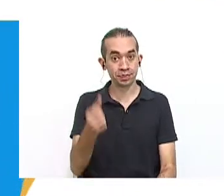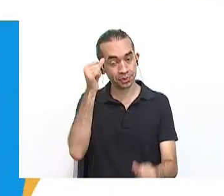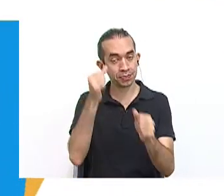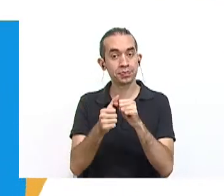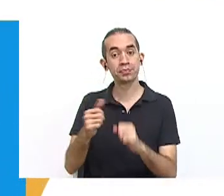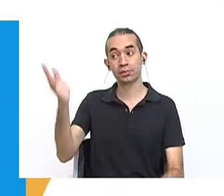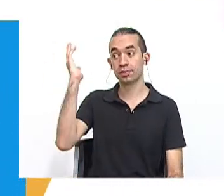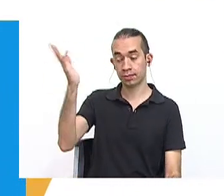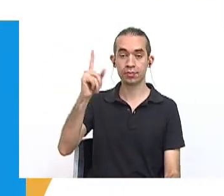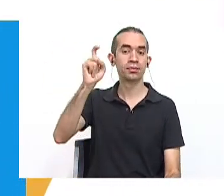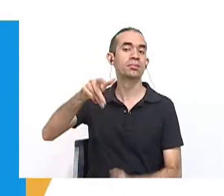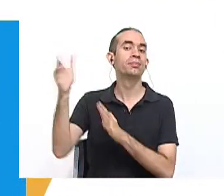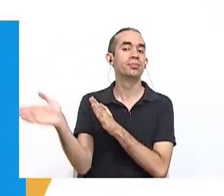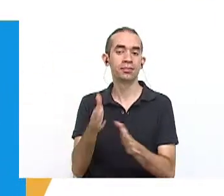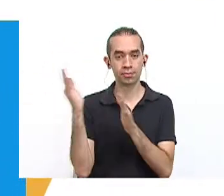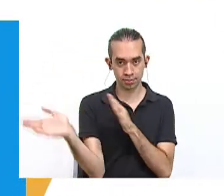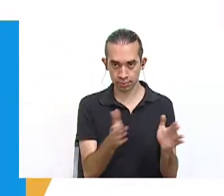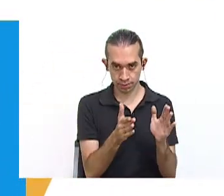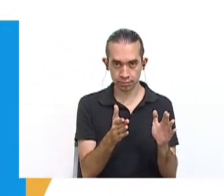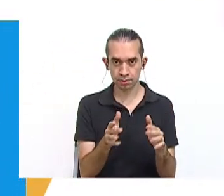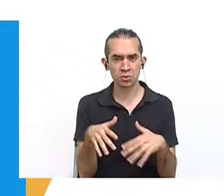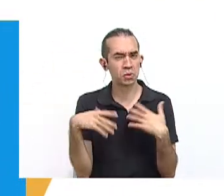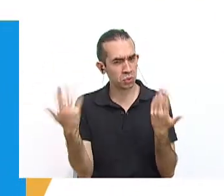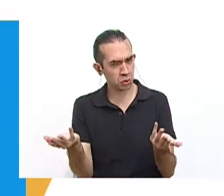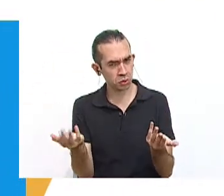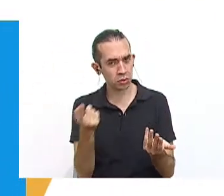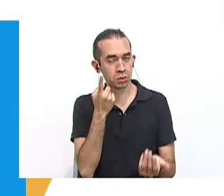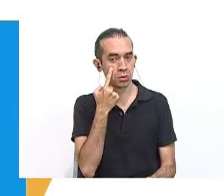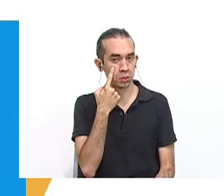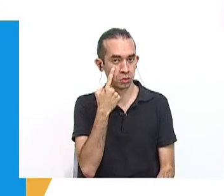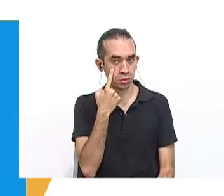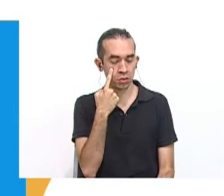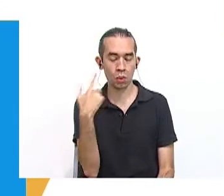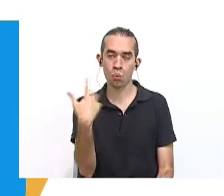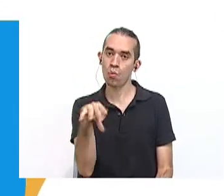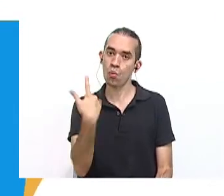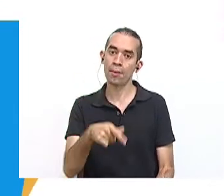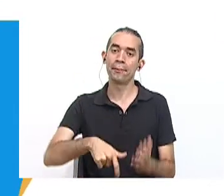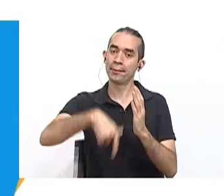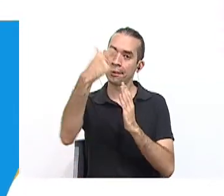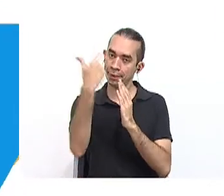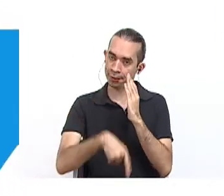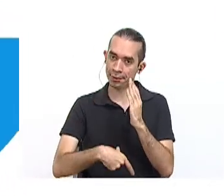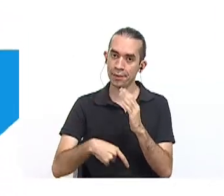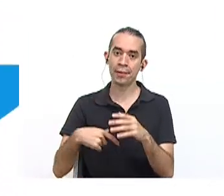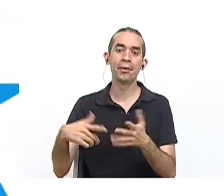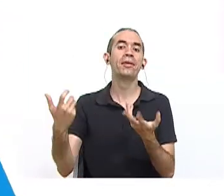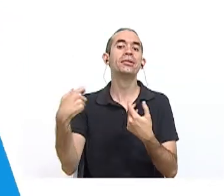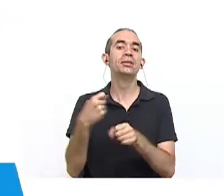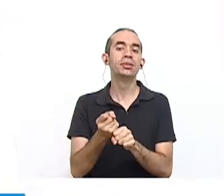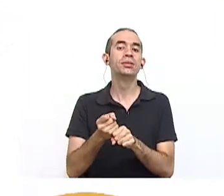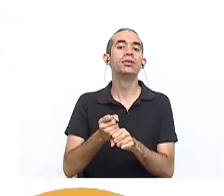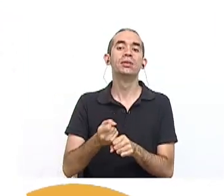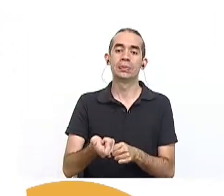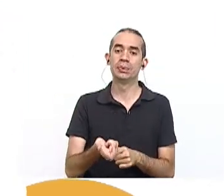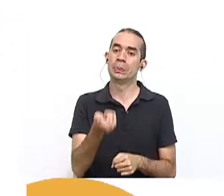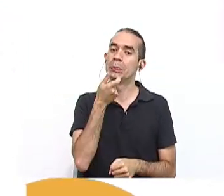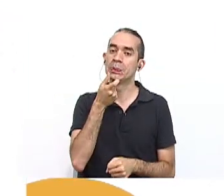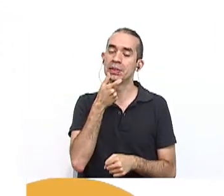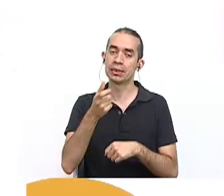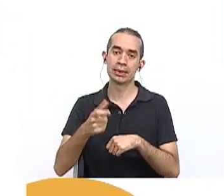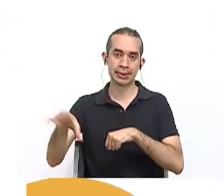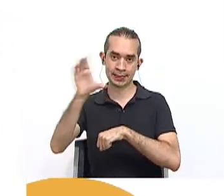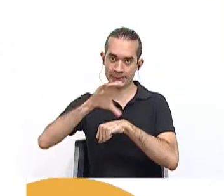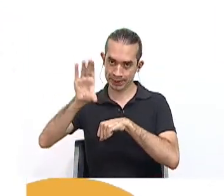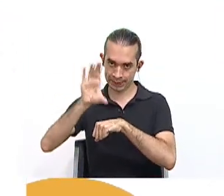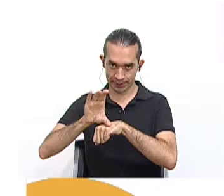to plan. So in order to plan, you found this great article on the British Council about digital footprint. You're going